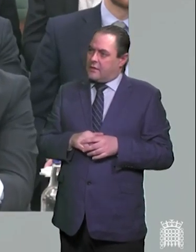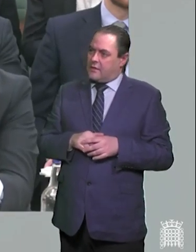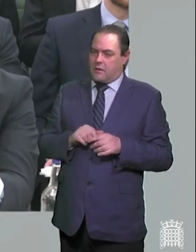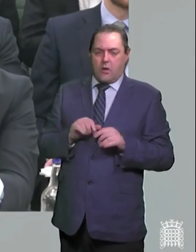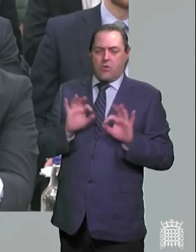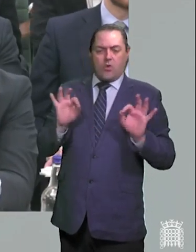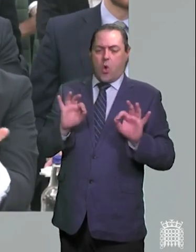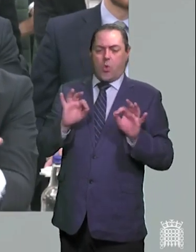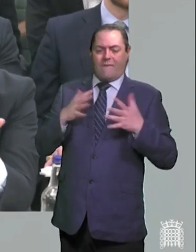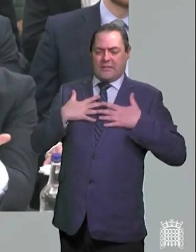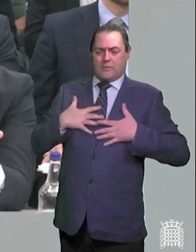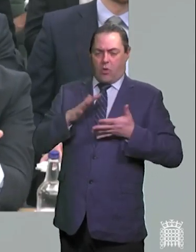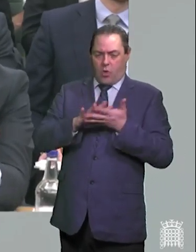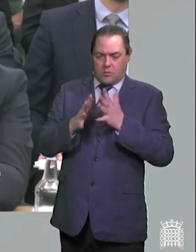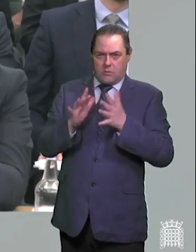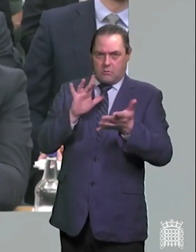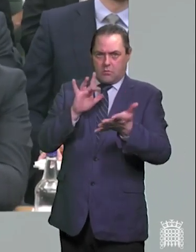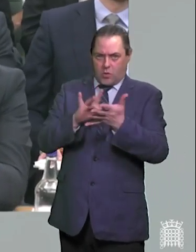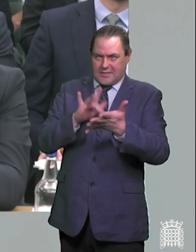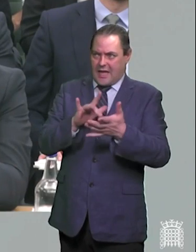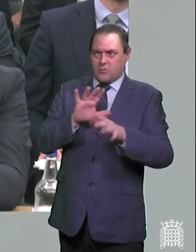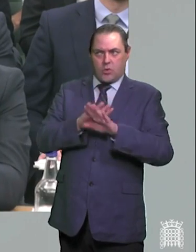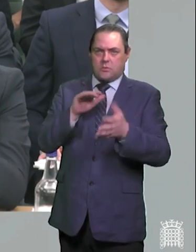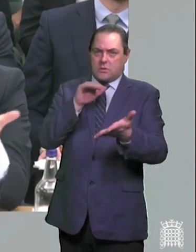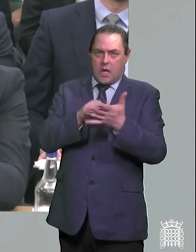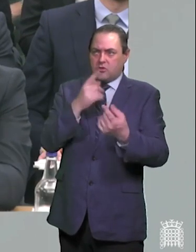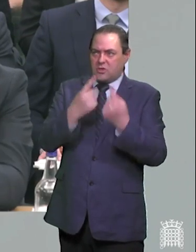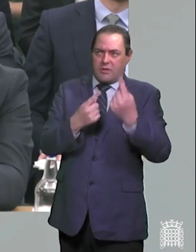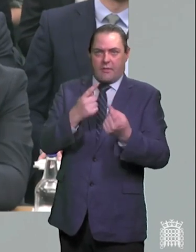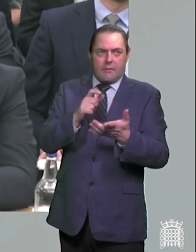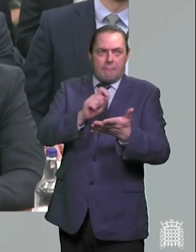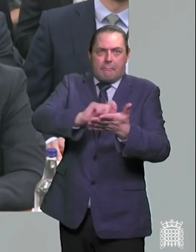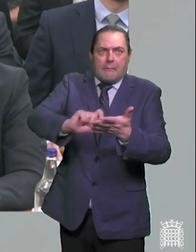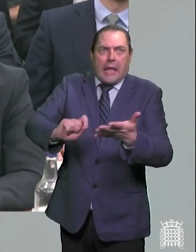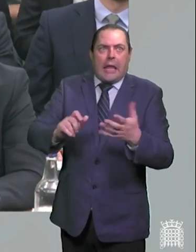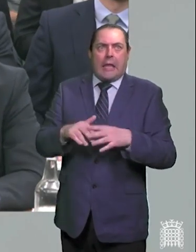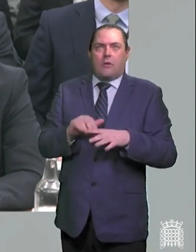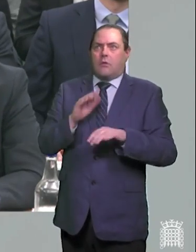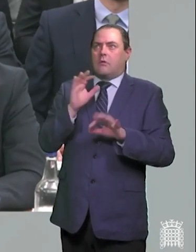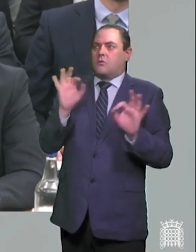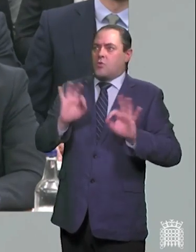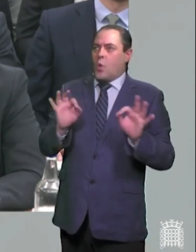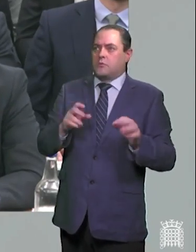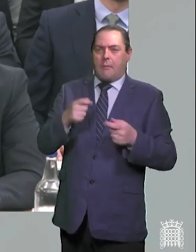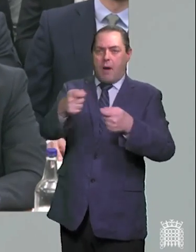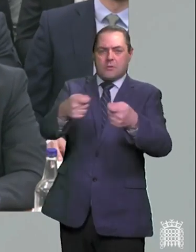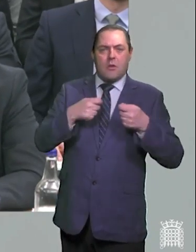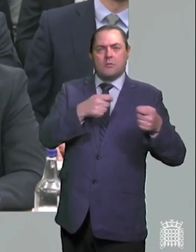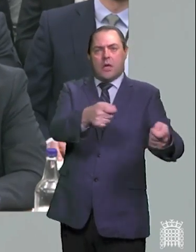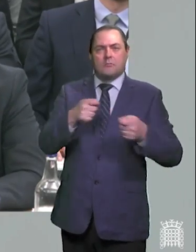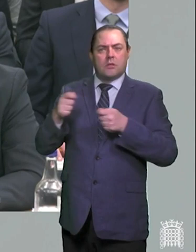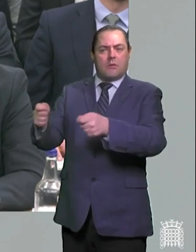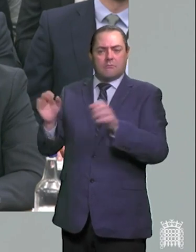avoided physical contact. We didn't, for instance, as the guidance says, we didn't touch each other's pens. We didn't pass stuff to each other